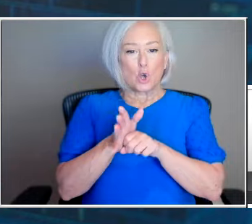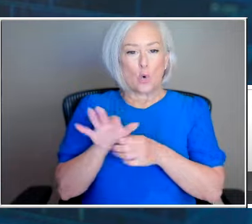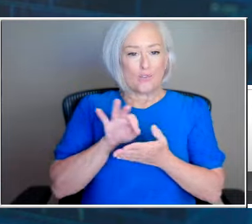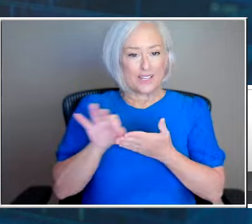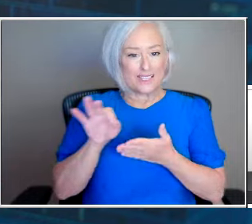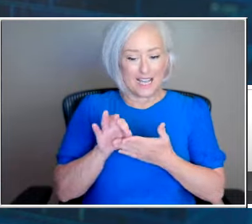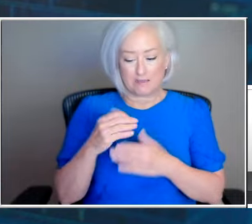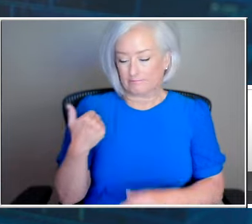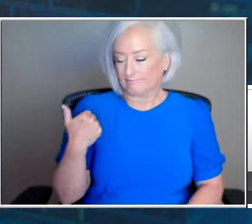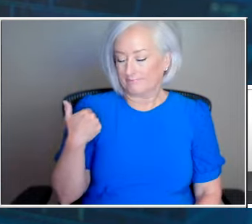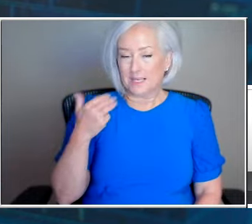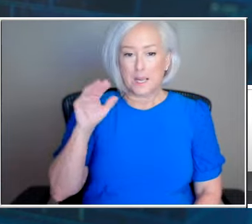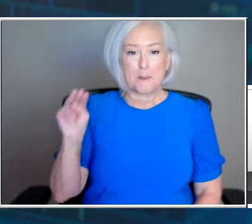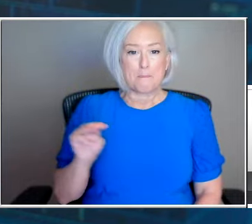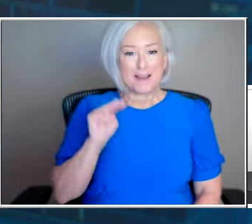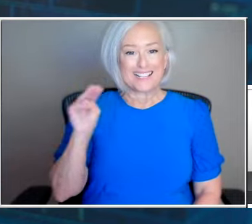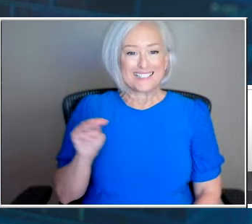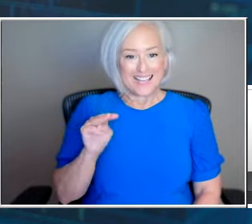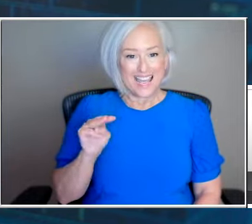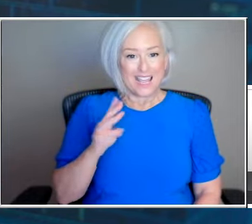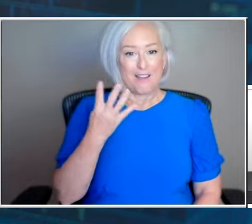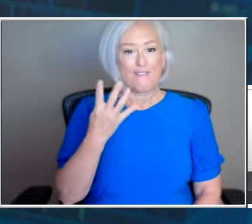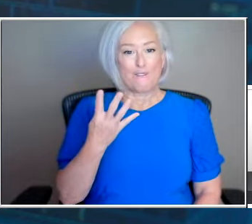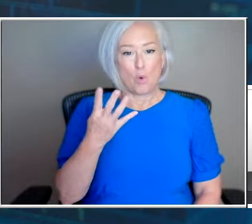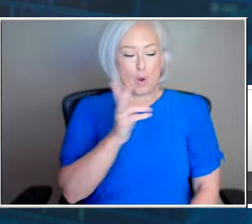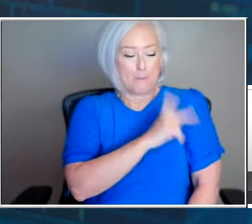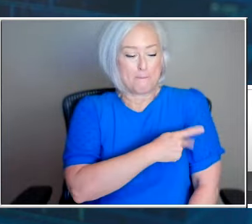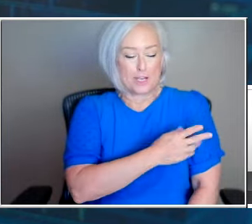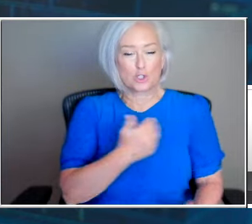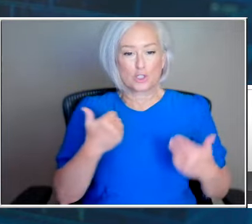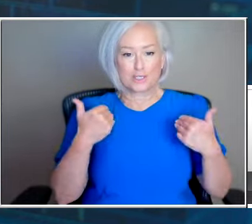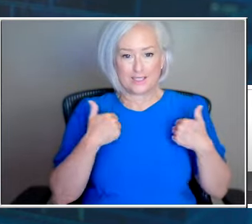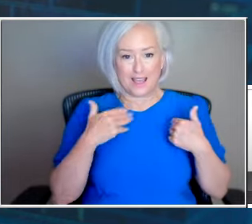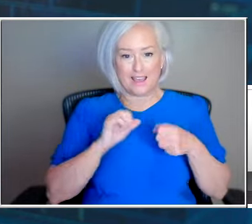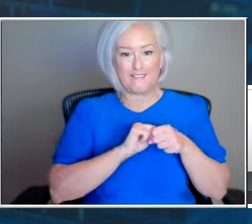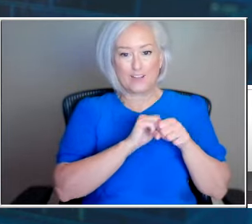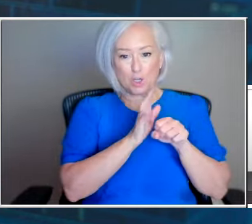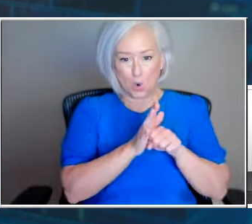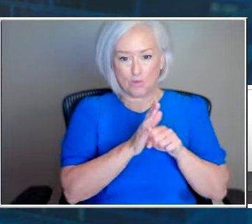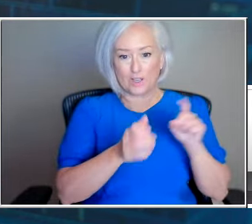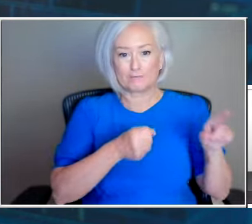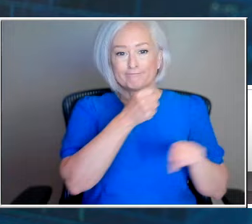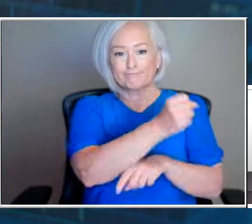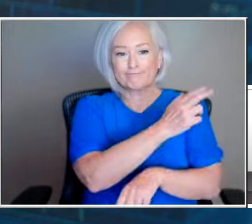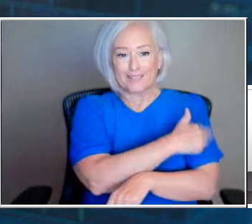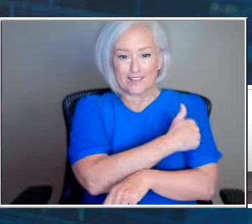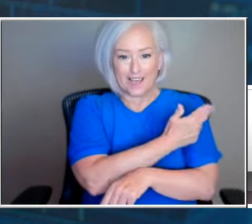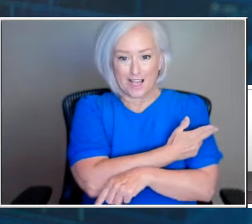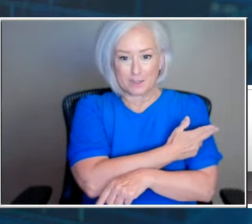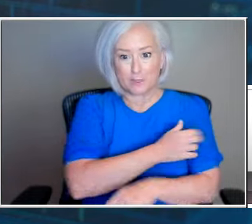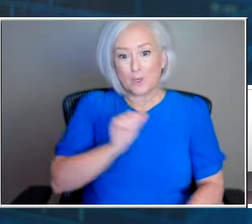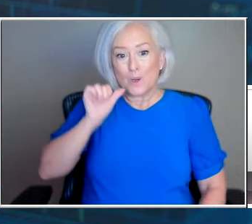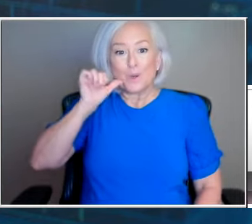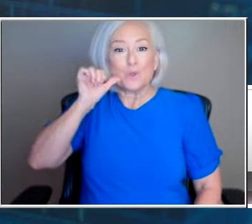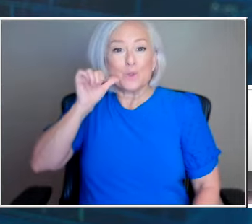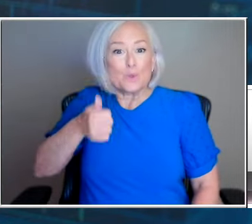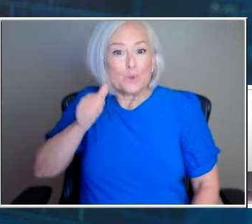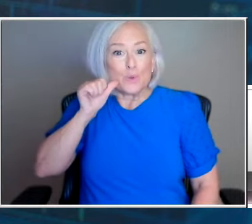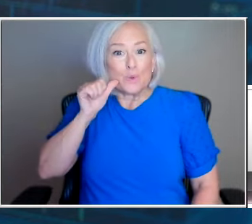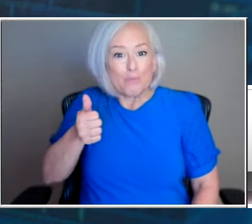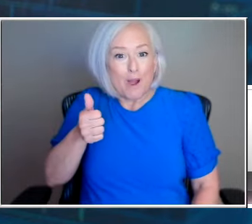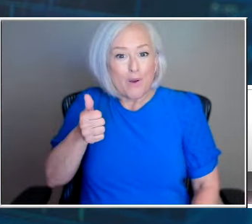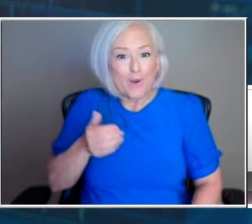4 inpatients with COVID-19. And a reminder to you that the big change coming up tomorrow, after May 1st, we are going